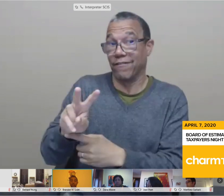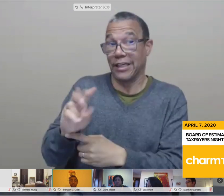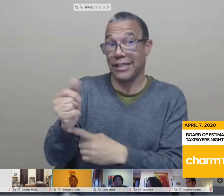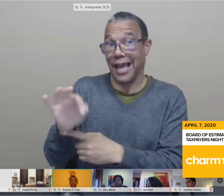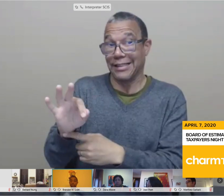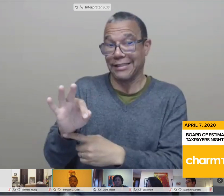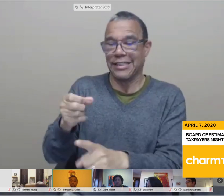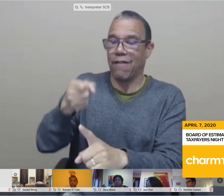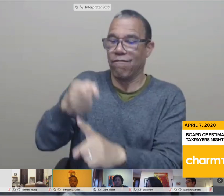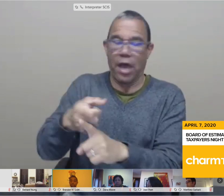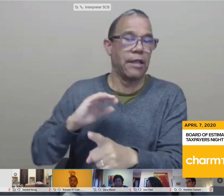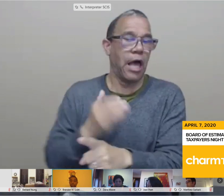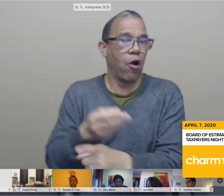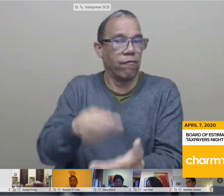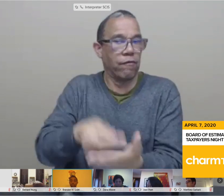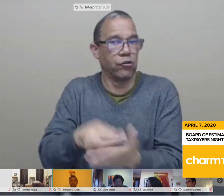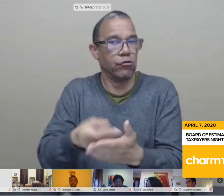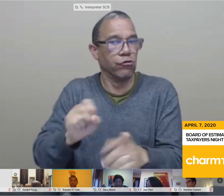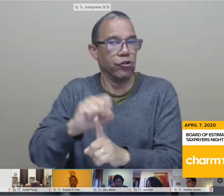situation. Bob?